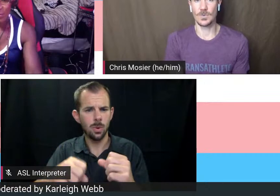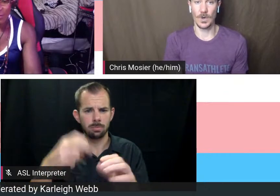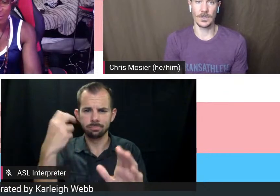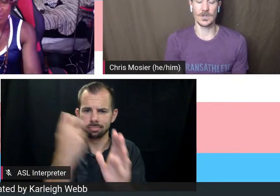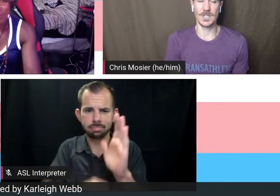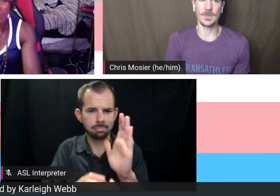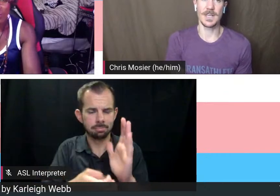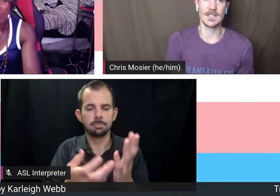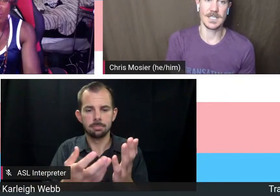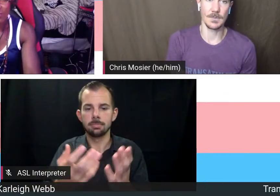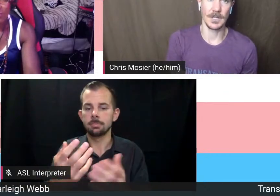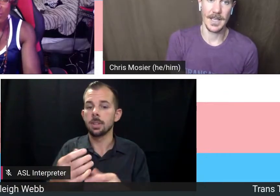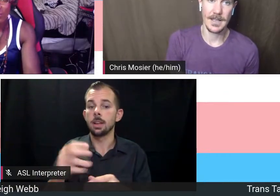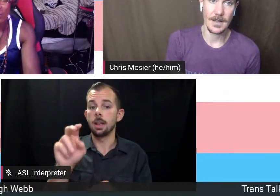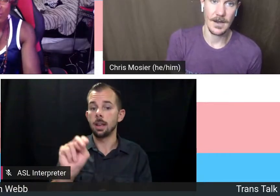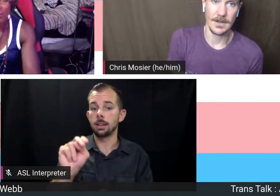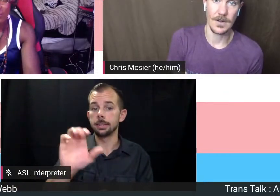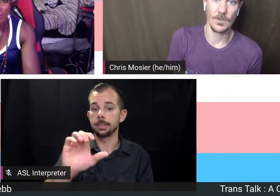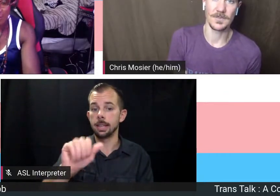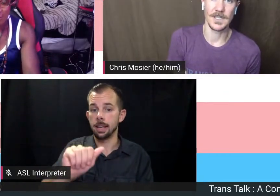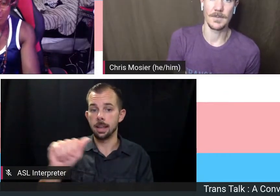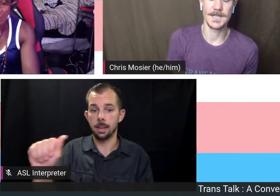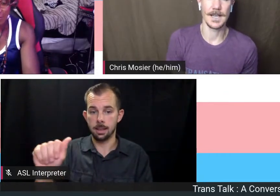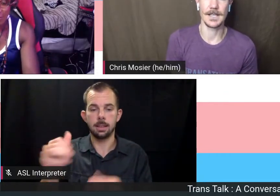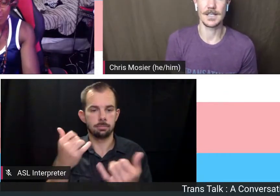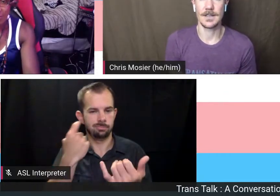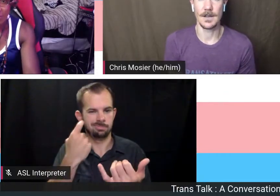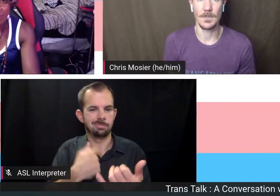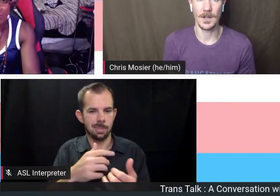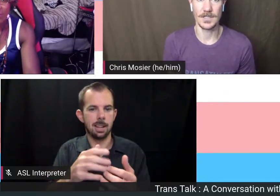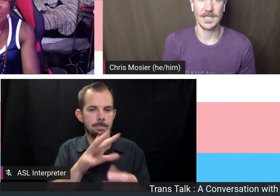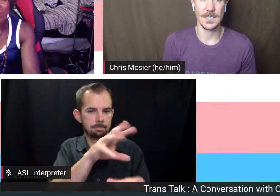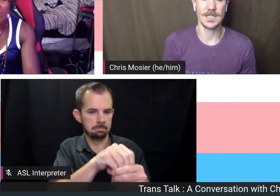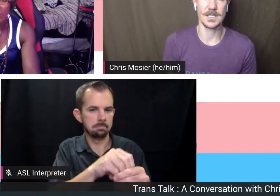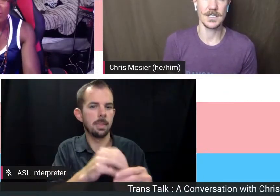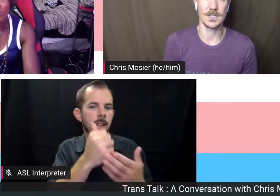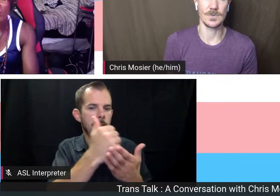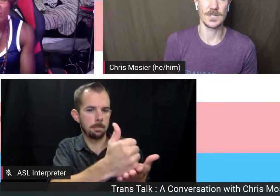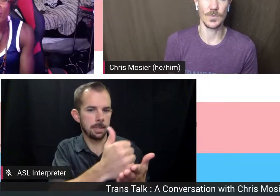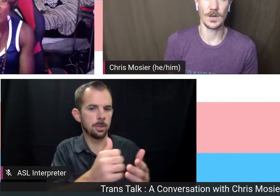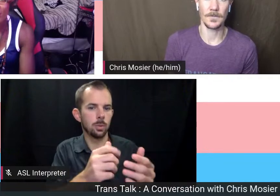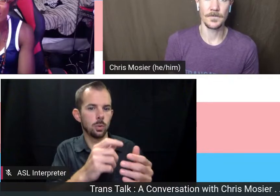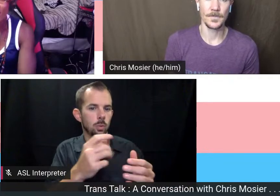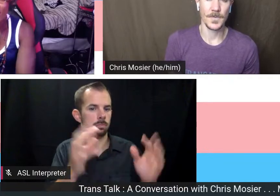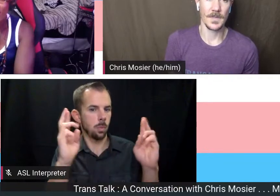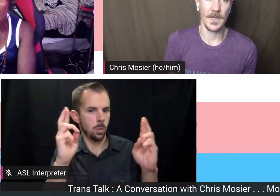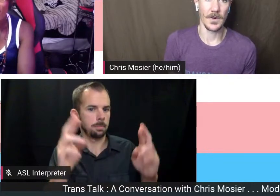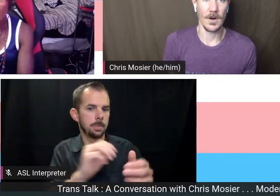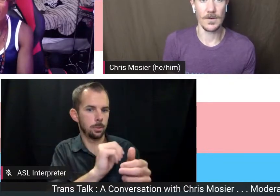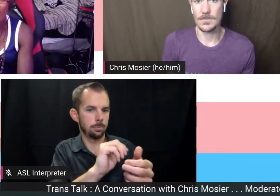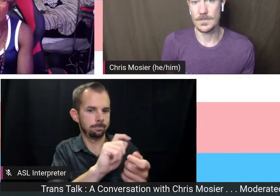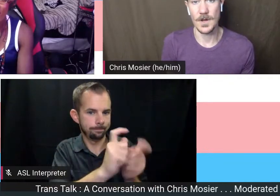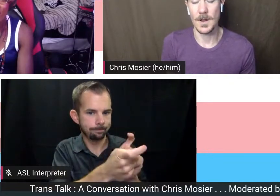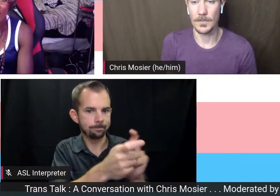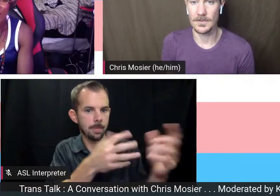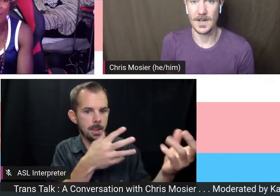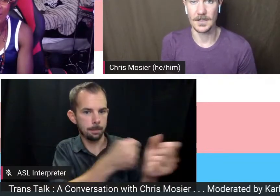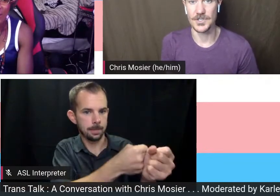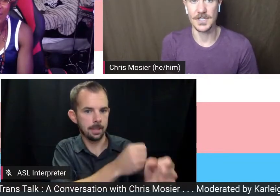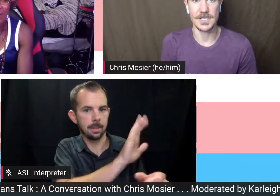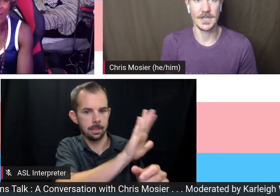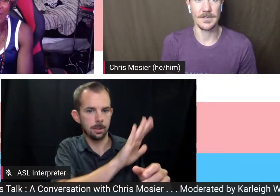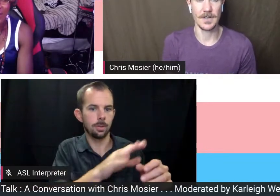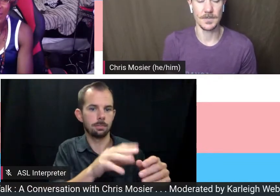And I also work closely with the NCAA on hopefully updating their policies soon as well. And then there are a number